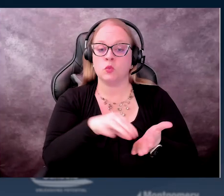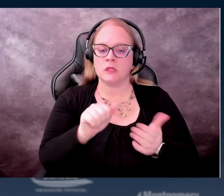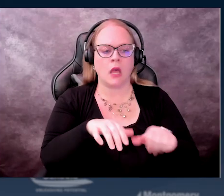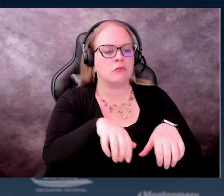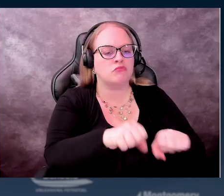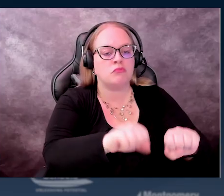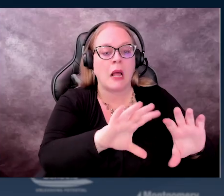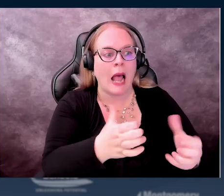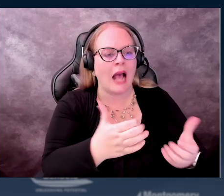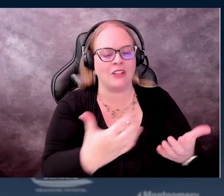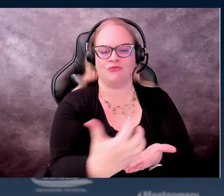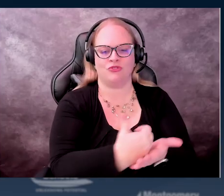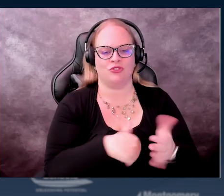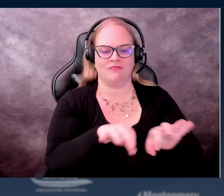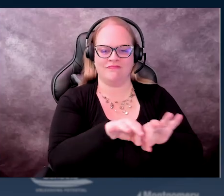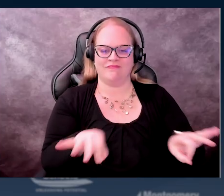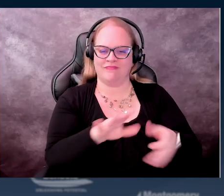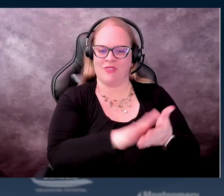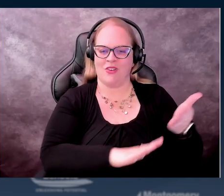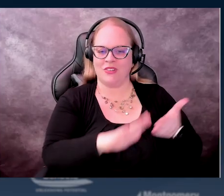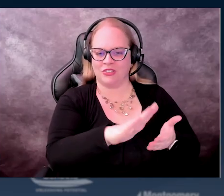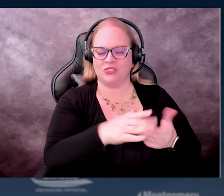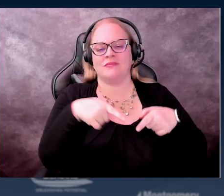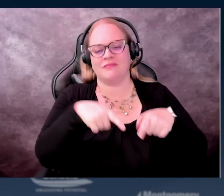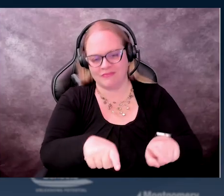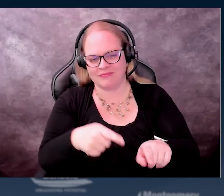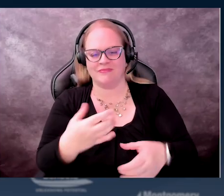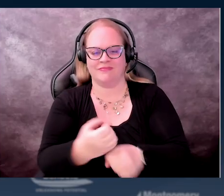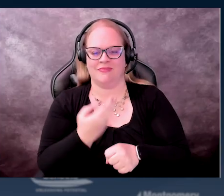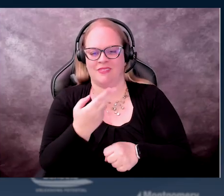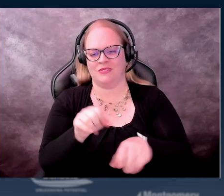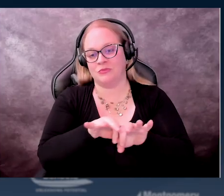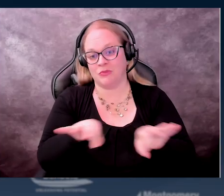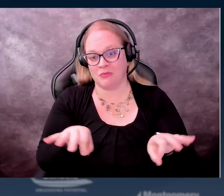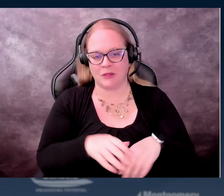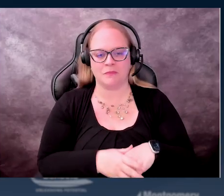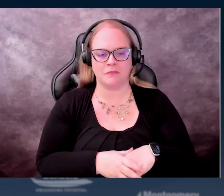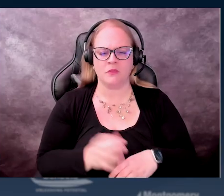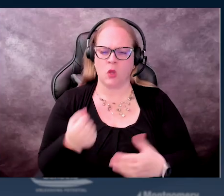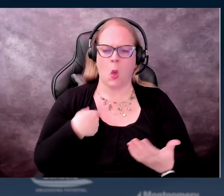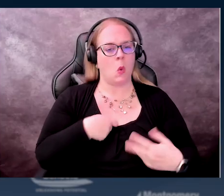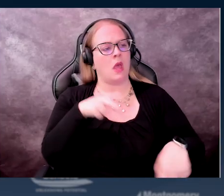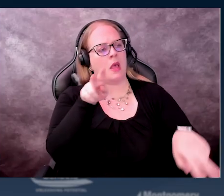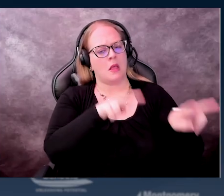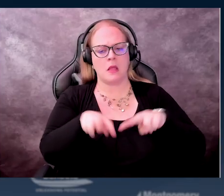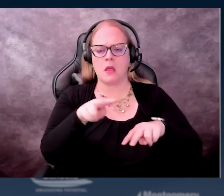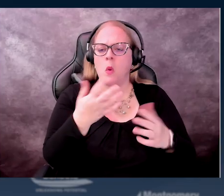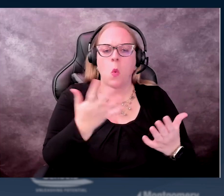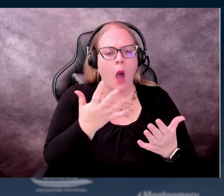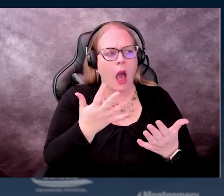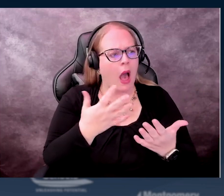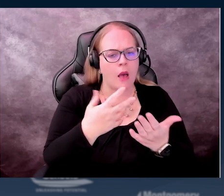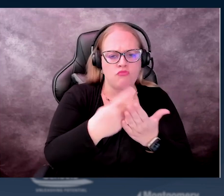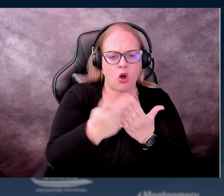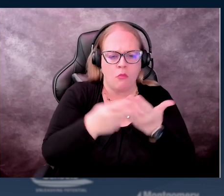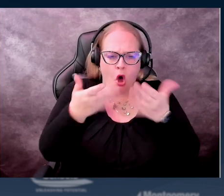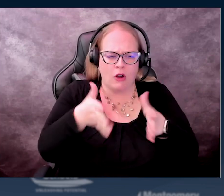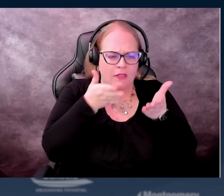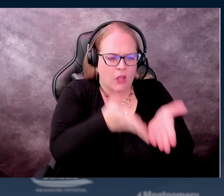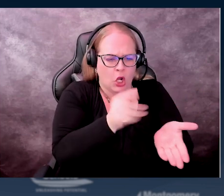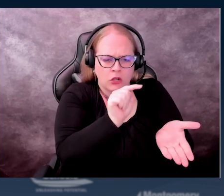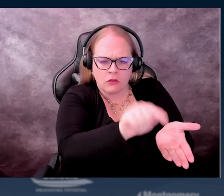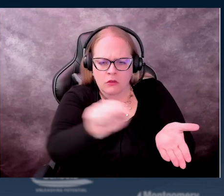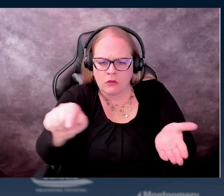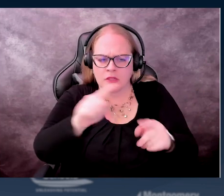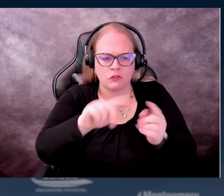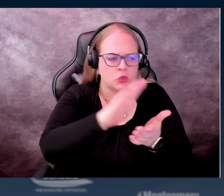made available at our schools, existing regional and countywide programs, existing career and technical programs, in